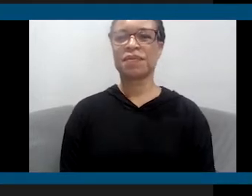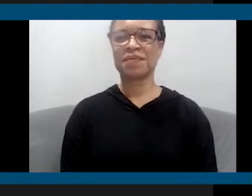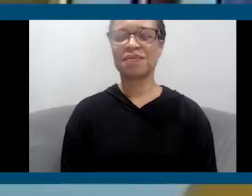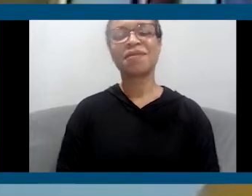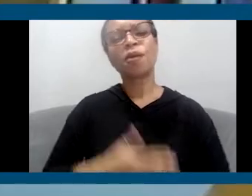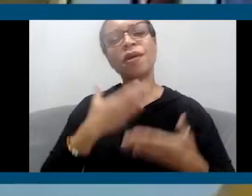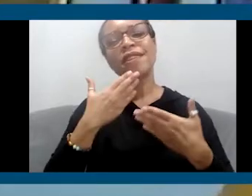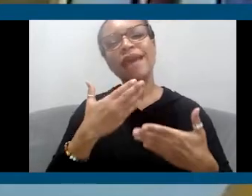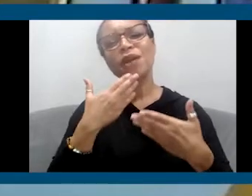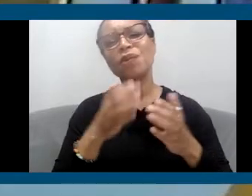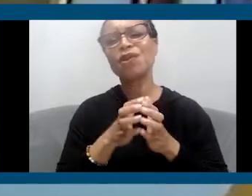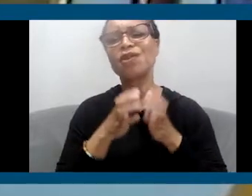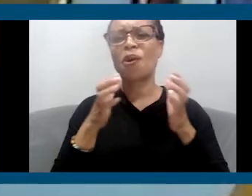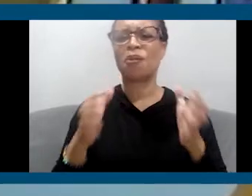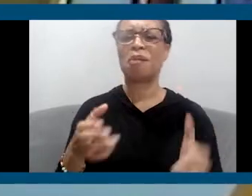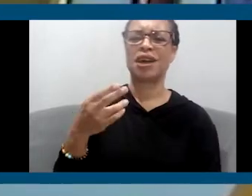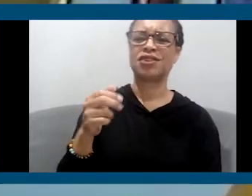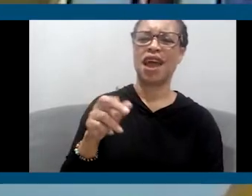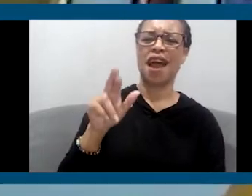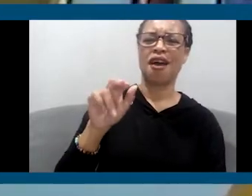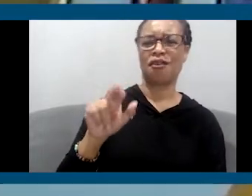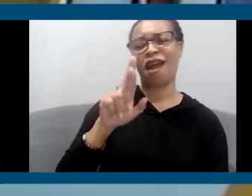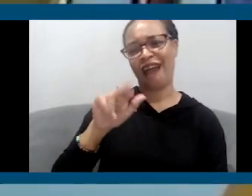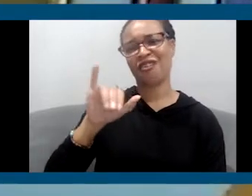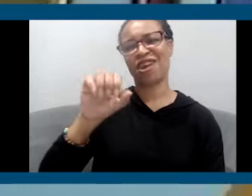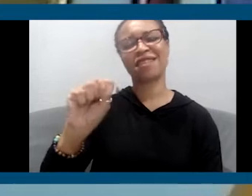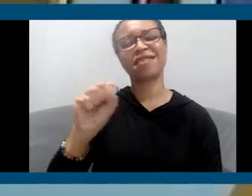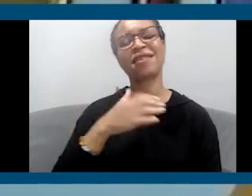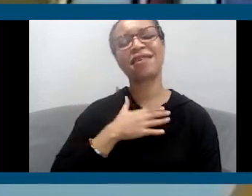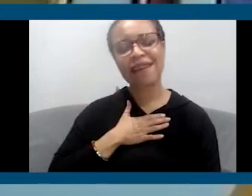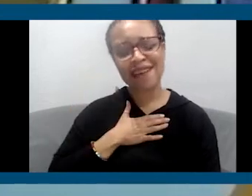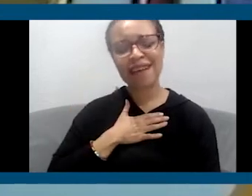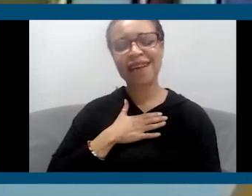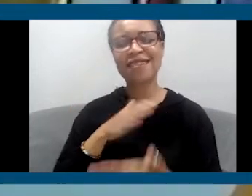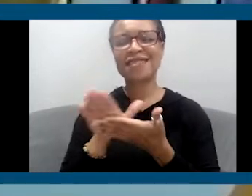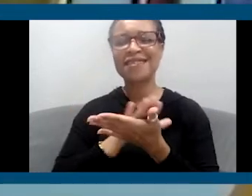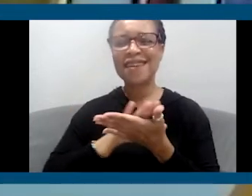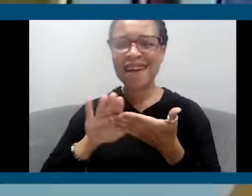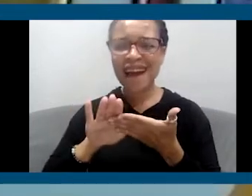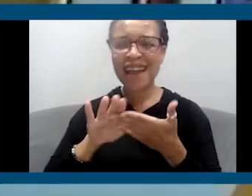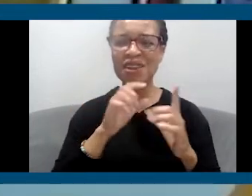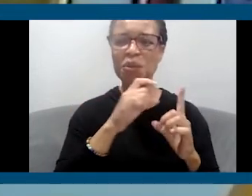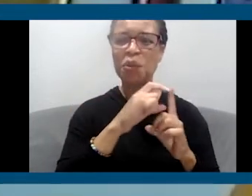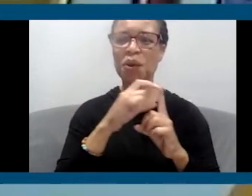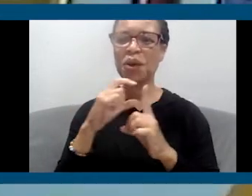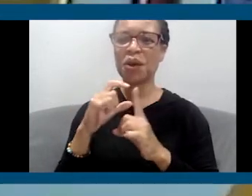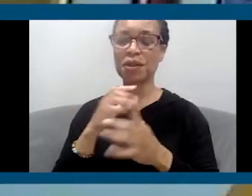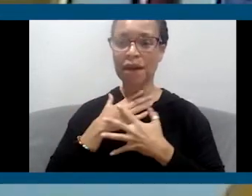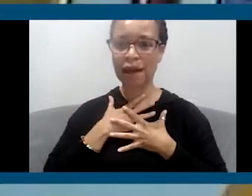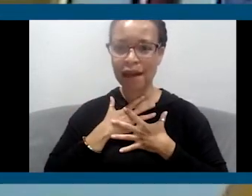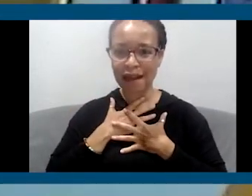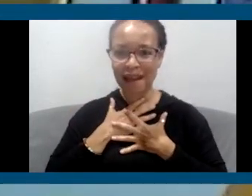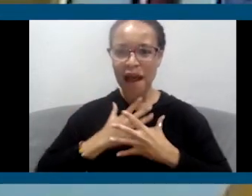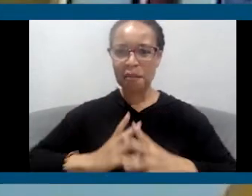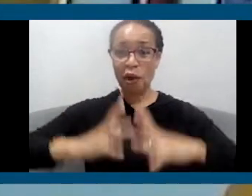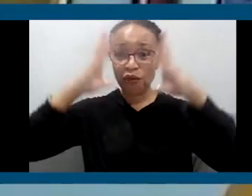Thank you so much, Haris. Such kind words. I'm just overwhelmed.